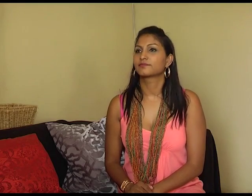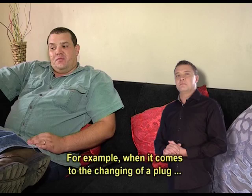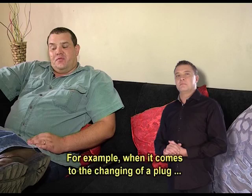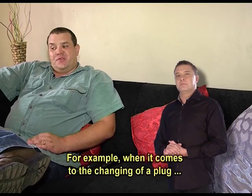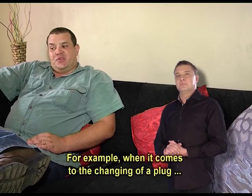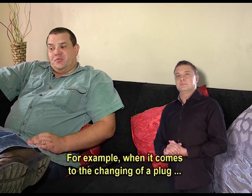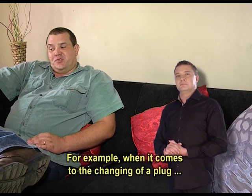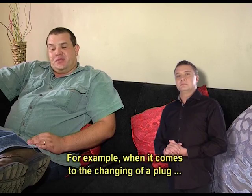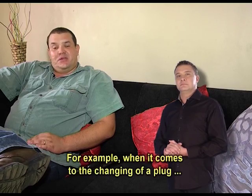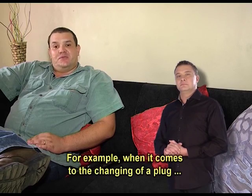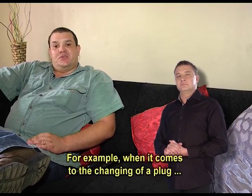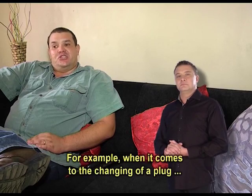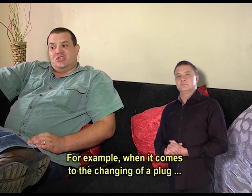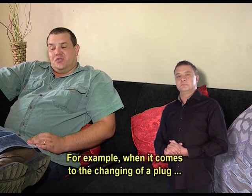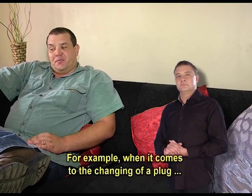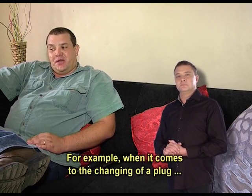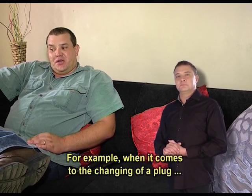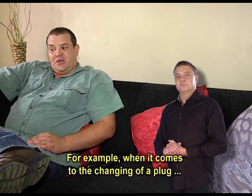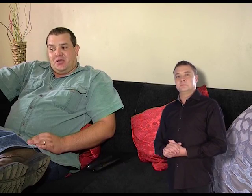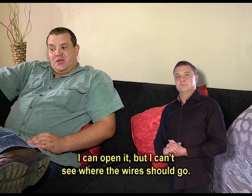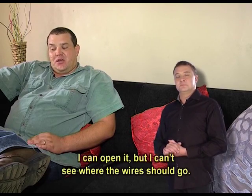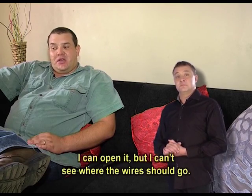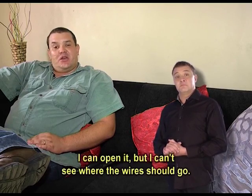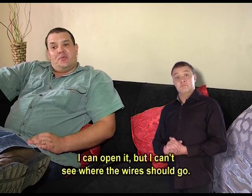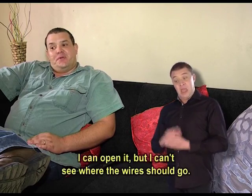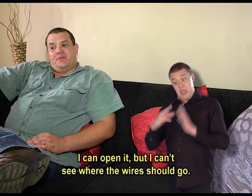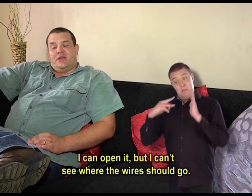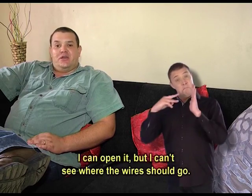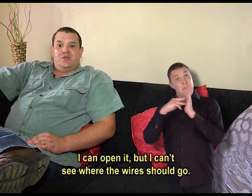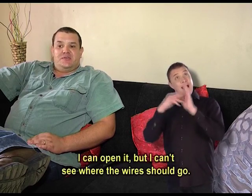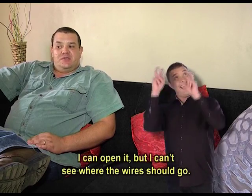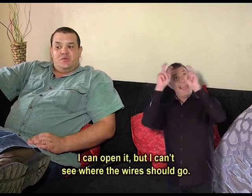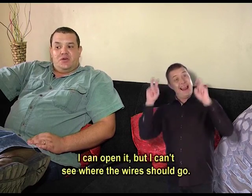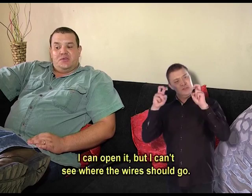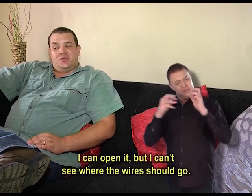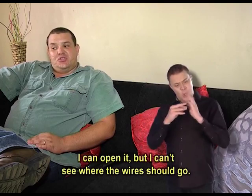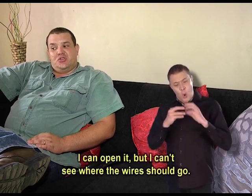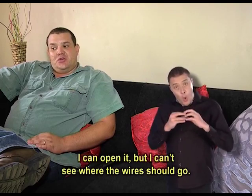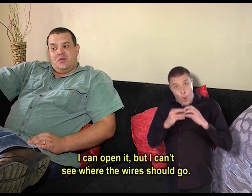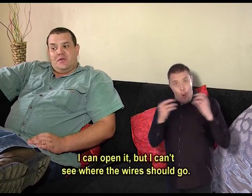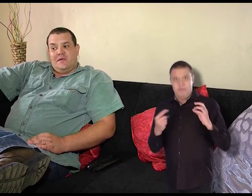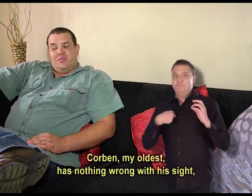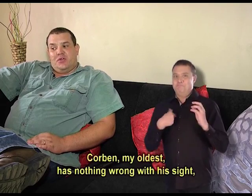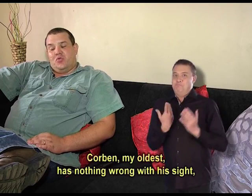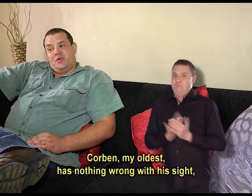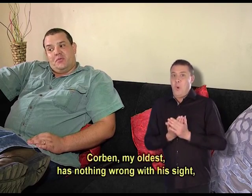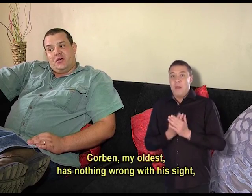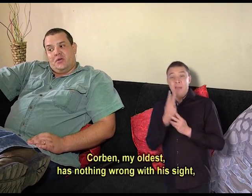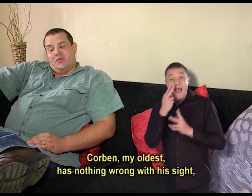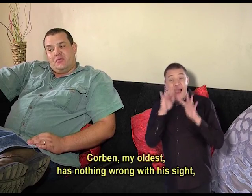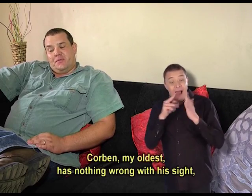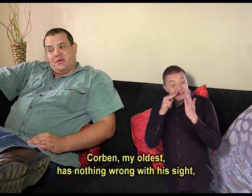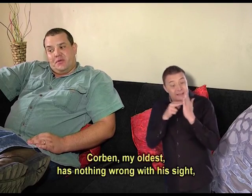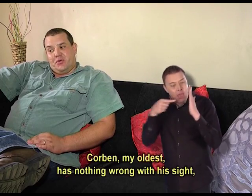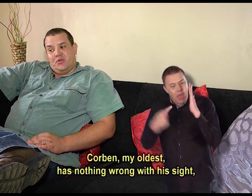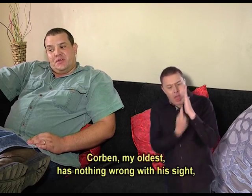But for example, when it comes to the changing of a plug, I can open it, but I cannot see the wires where it should go. But Corbin,